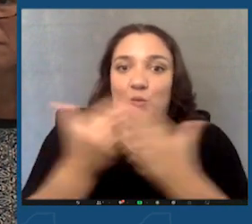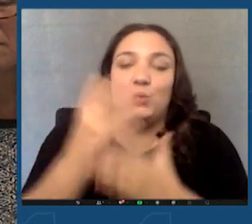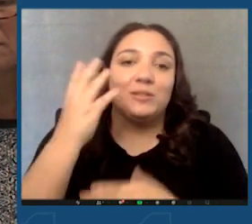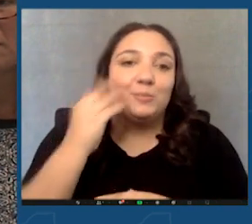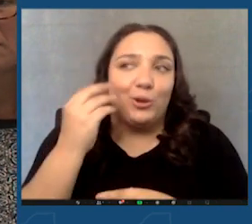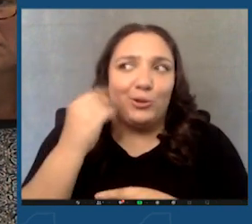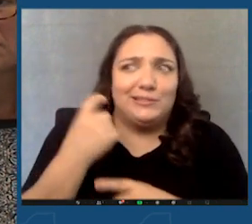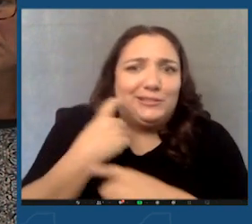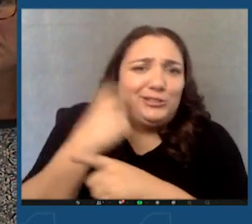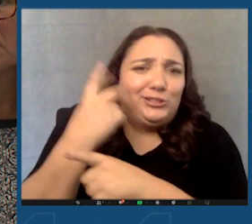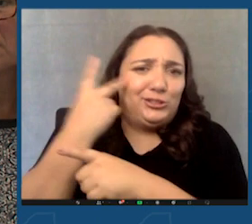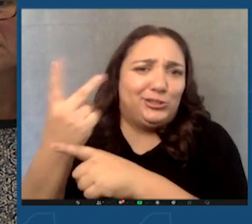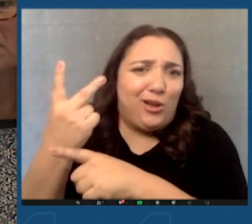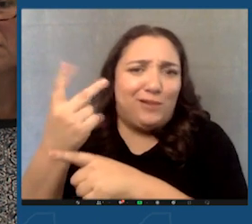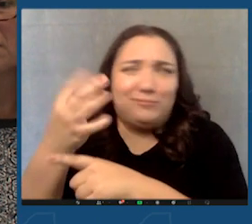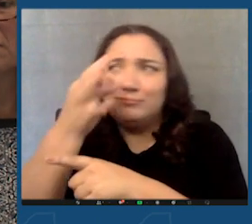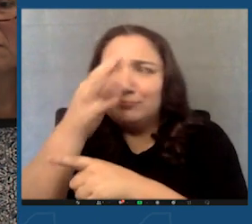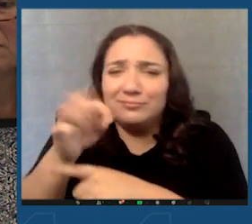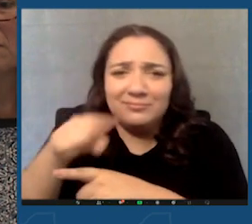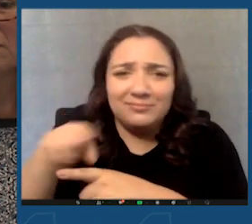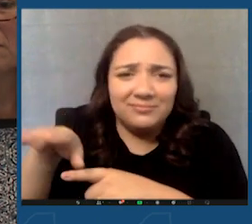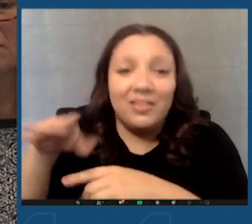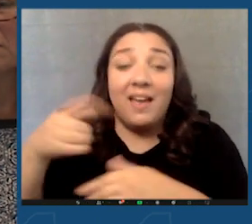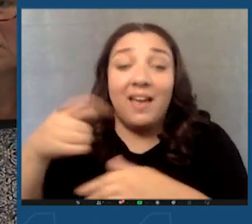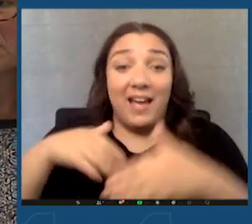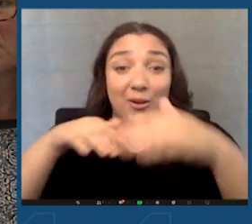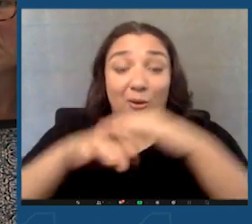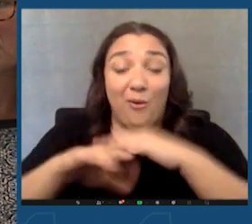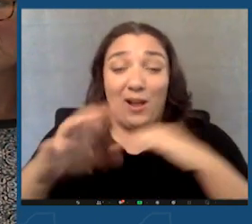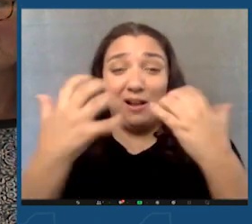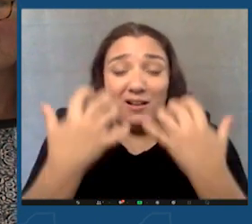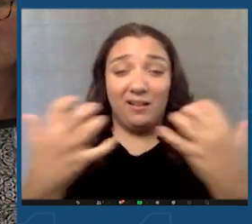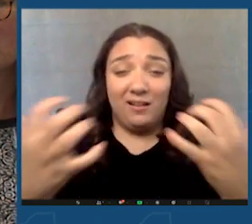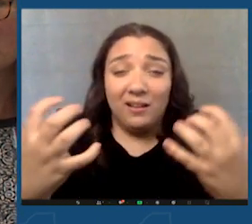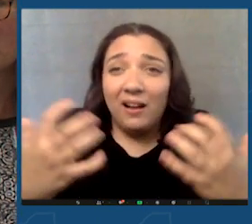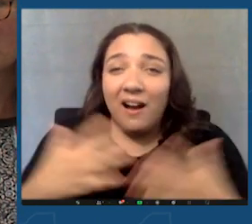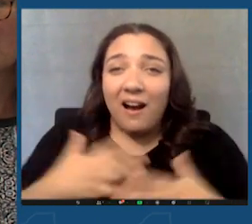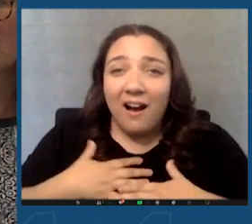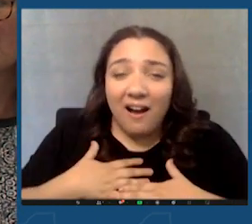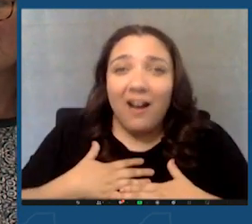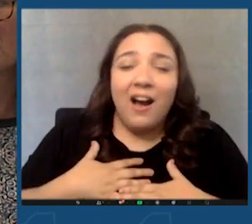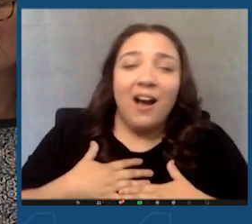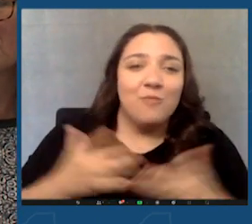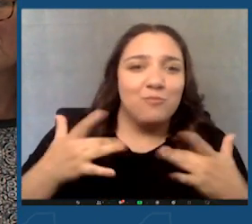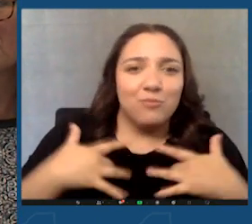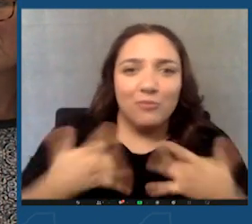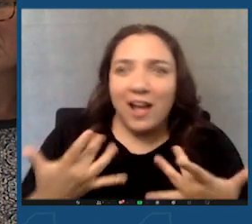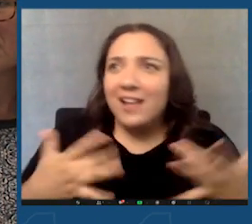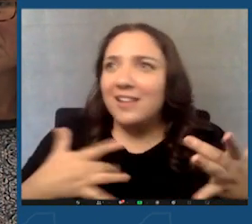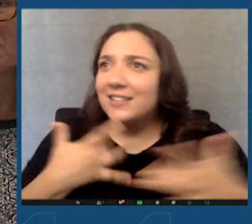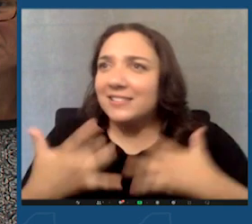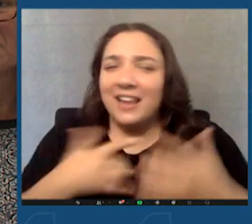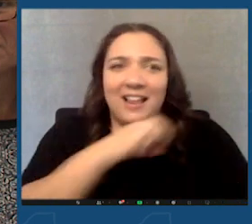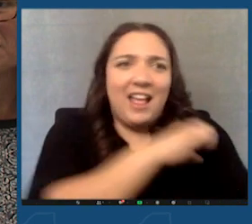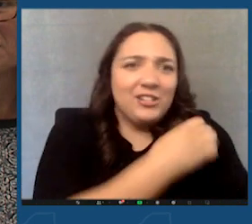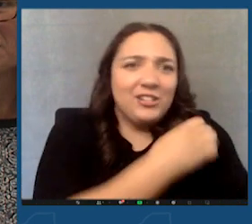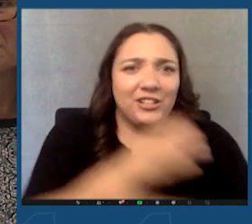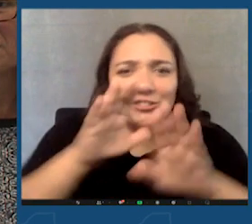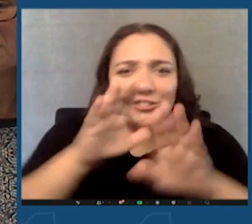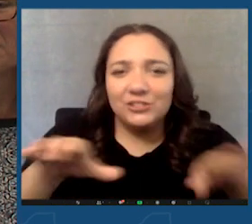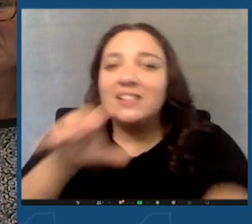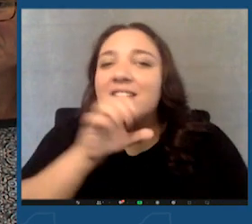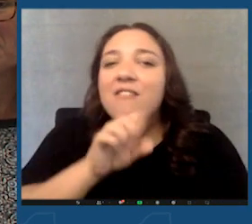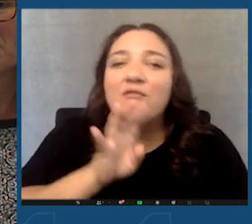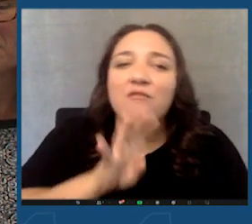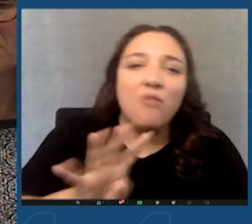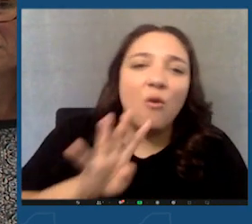hall, where I was greeted by the most bright, energetic children I've ever seen, 4 and 5-year-olds, who